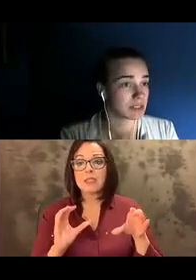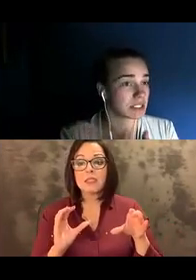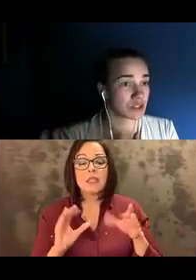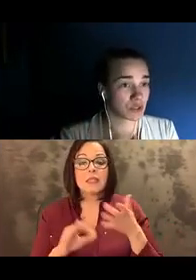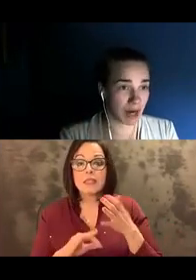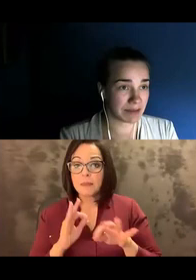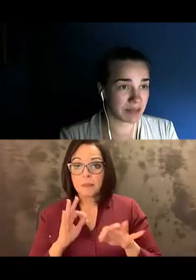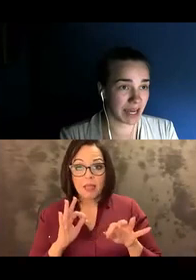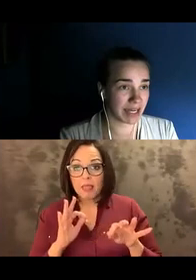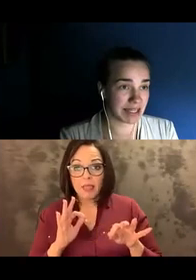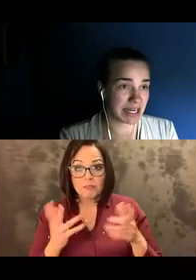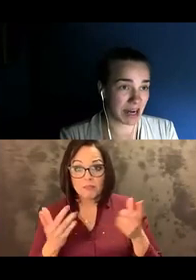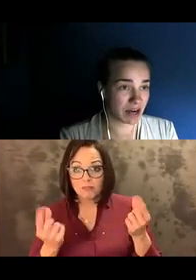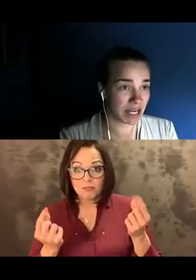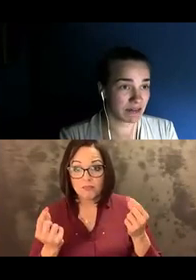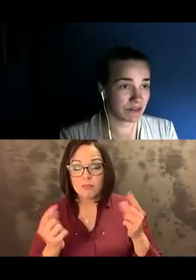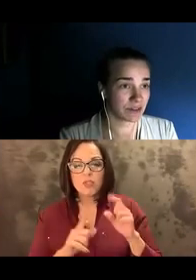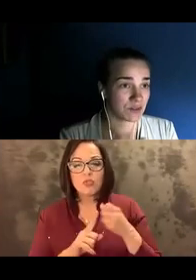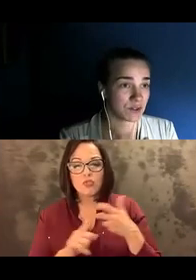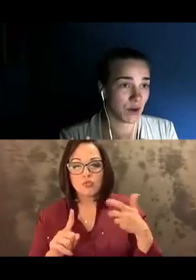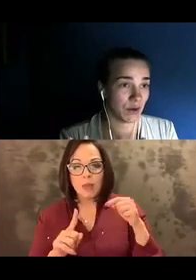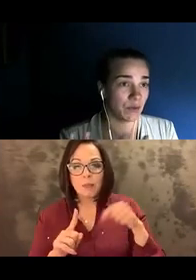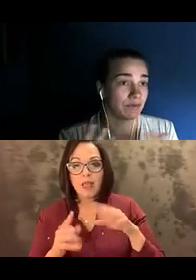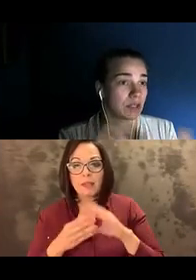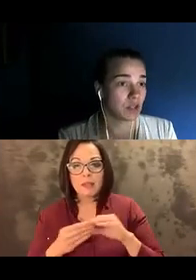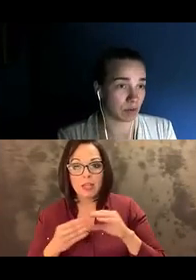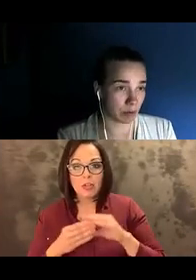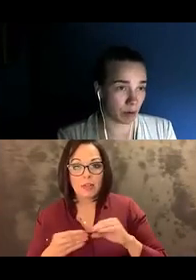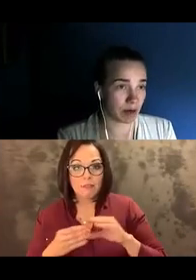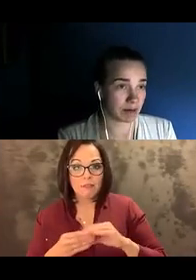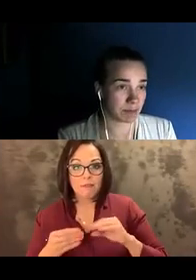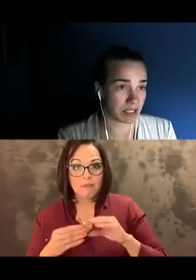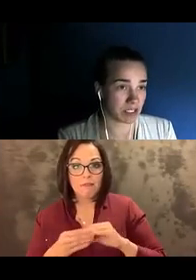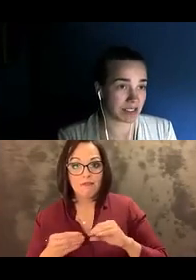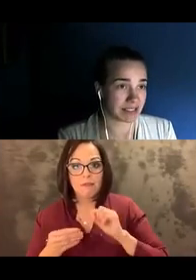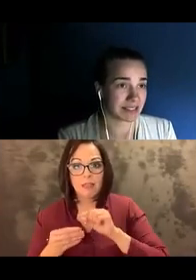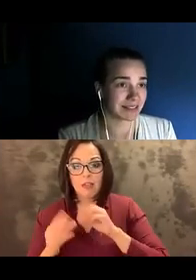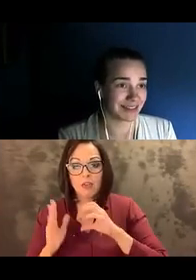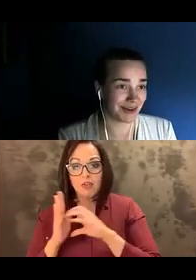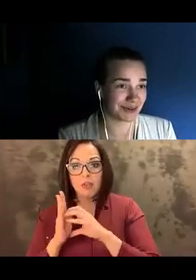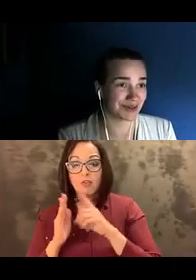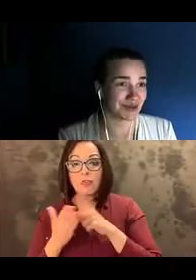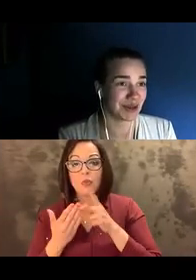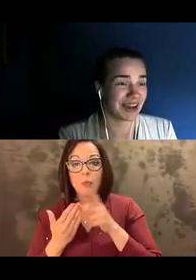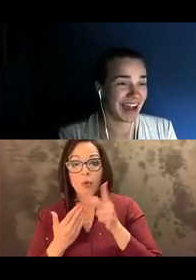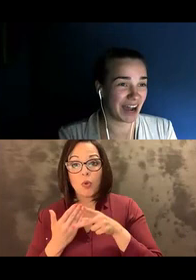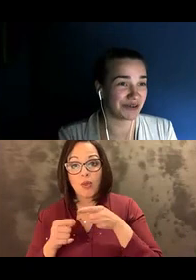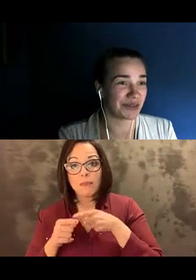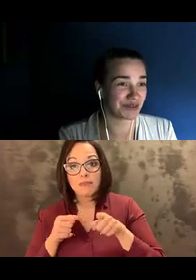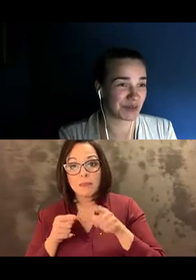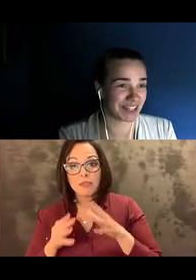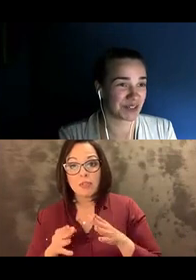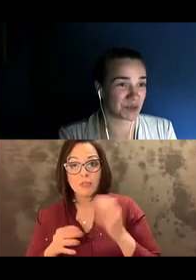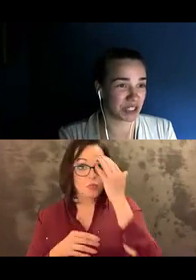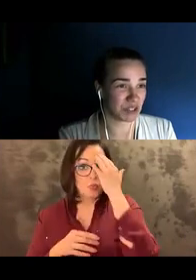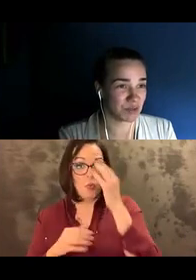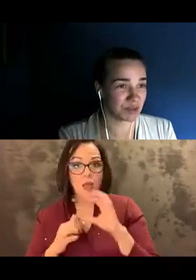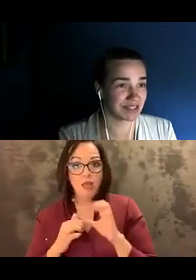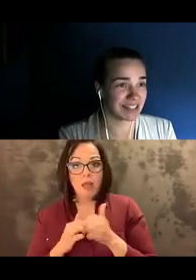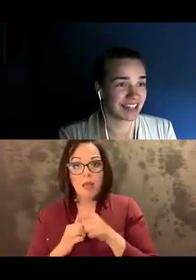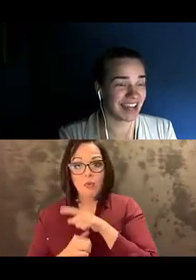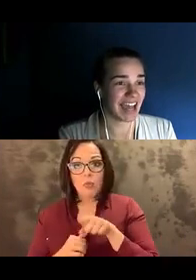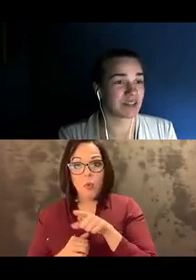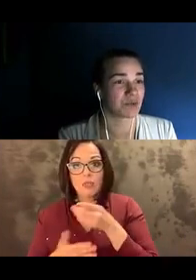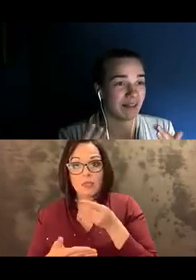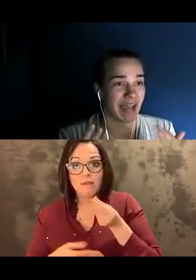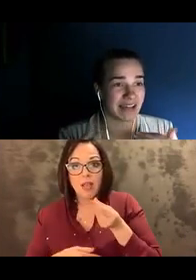simply describe that in the narrative so your program specialist knows how those funds were